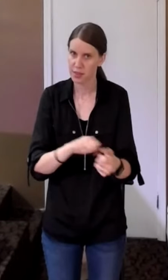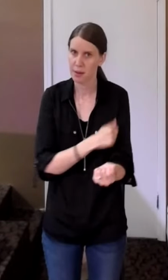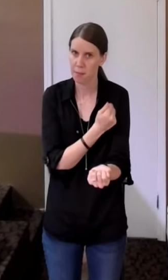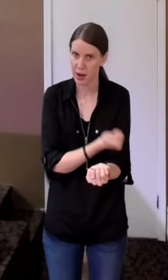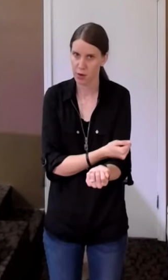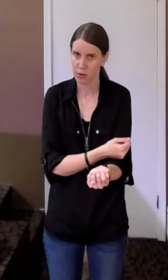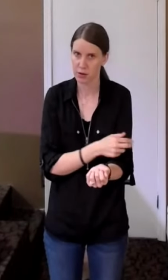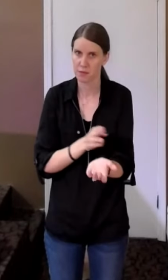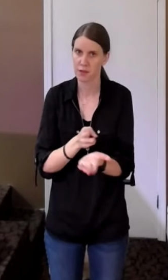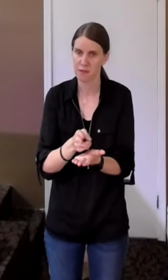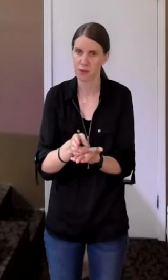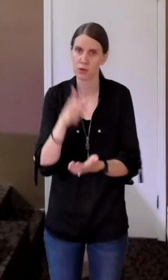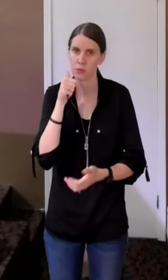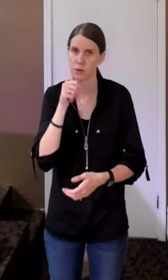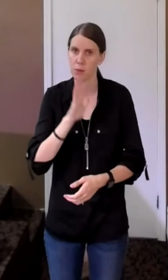virtuous woman.